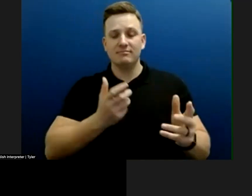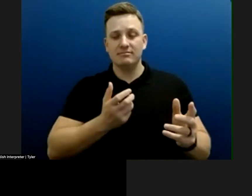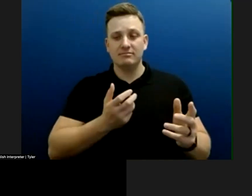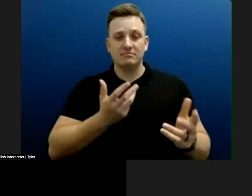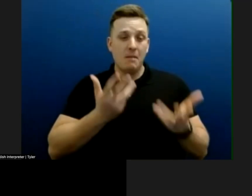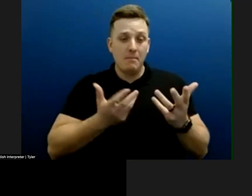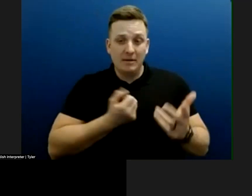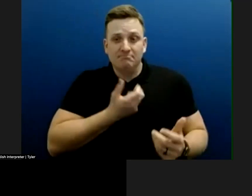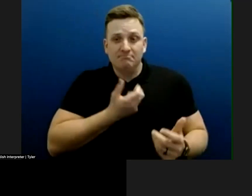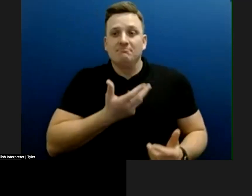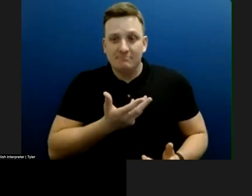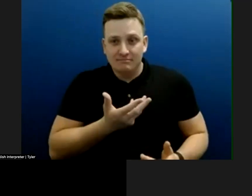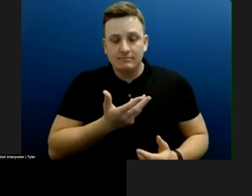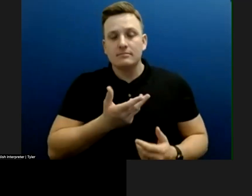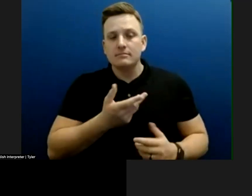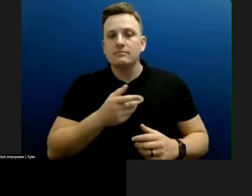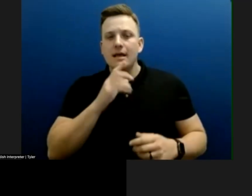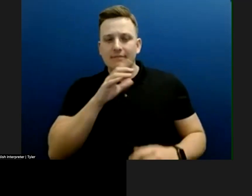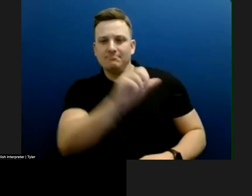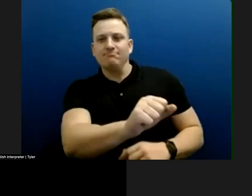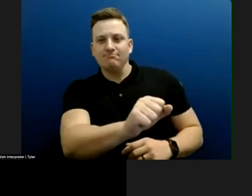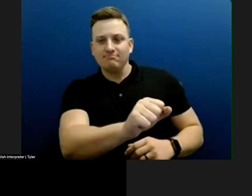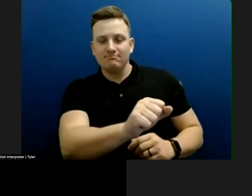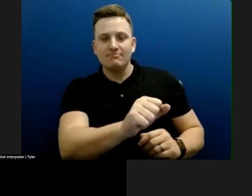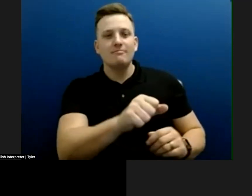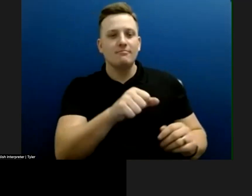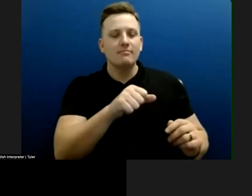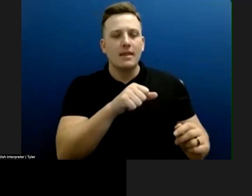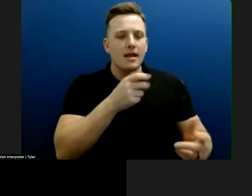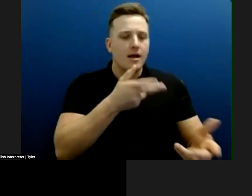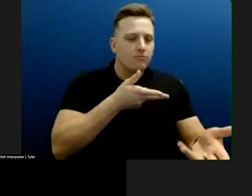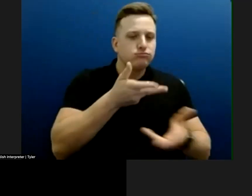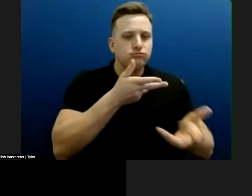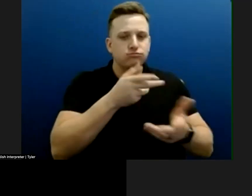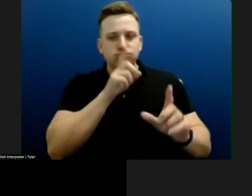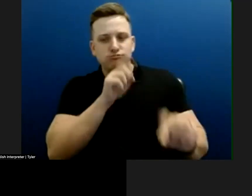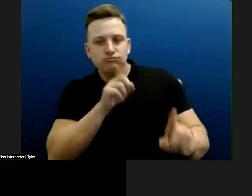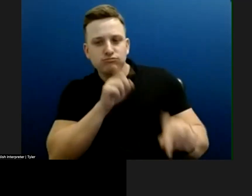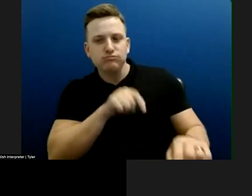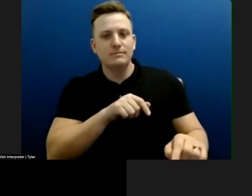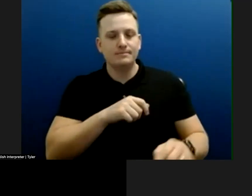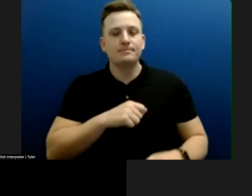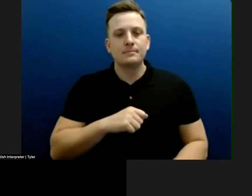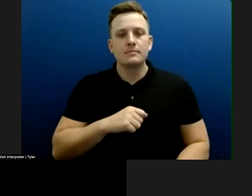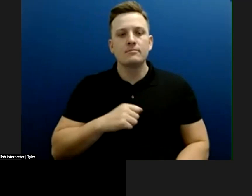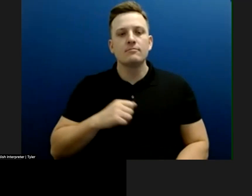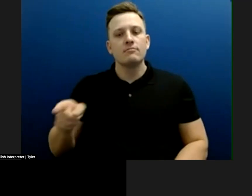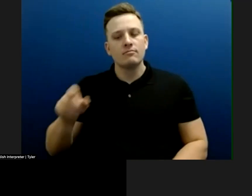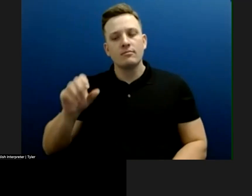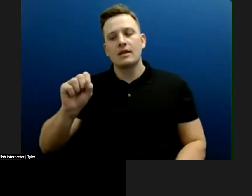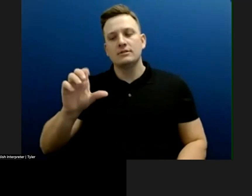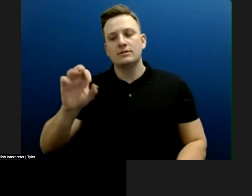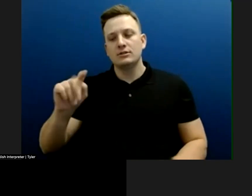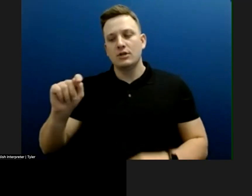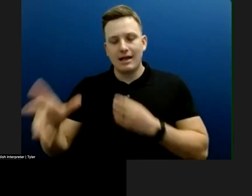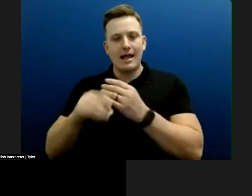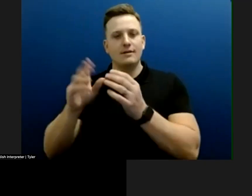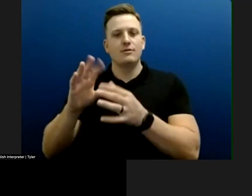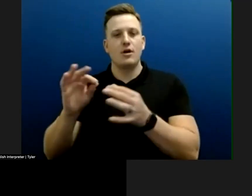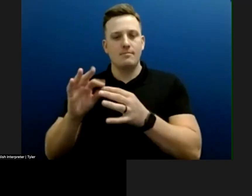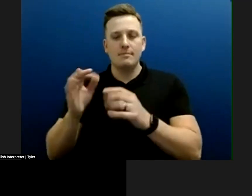it's responded to. And an additional comment from Scott, and thank you for coming